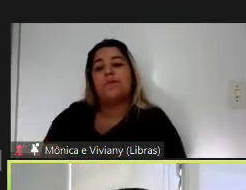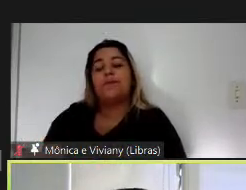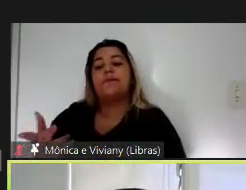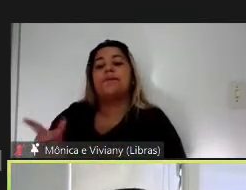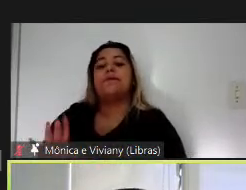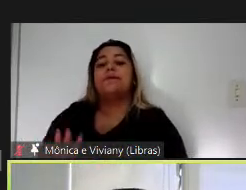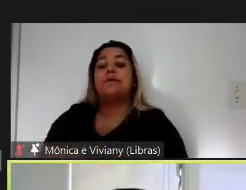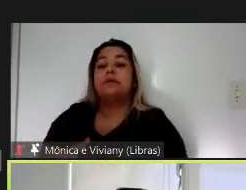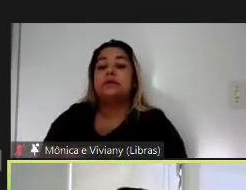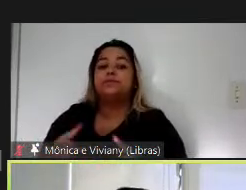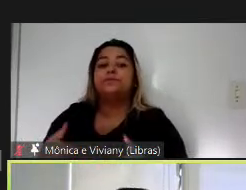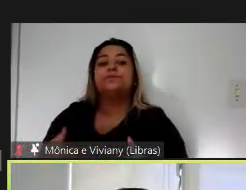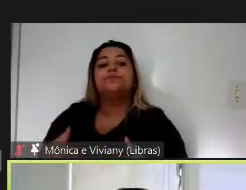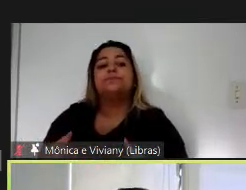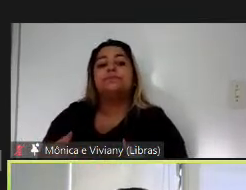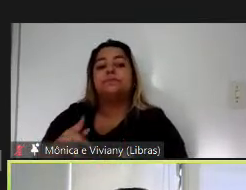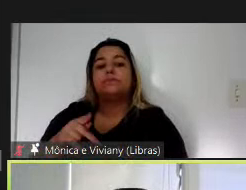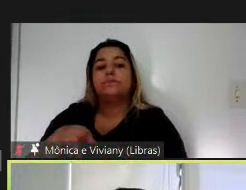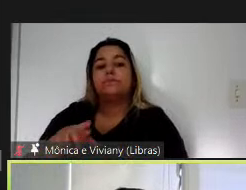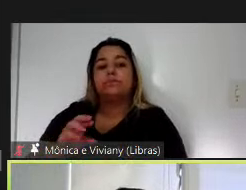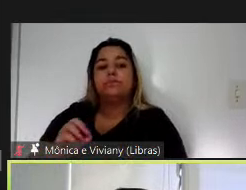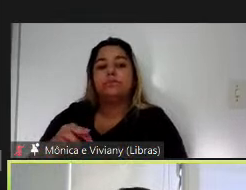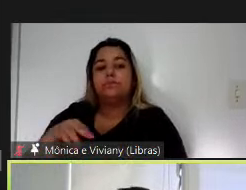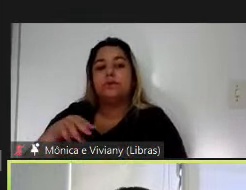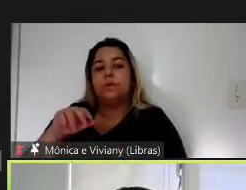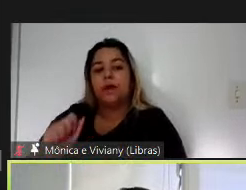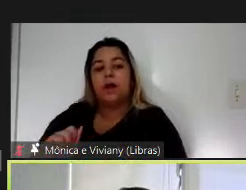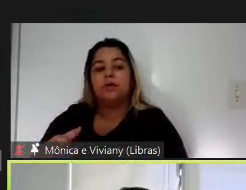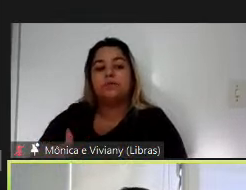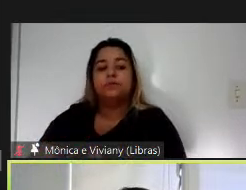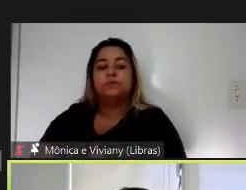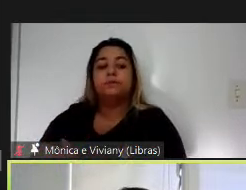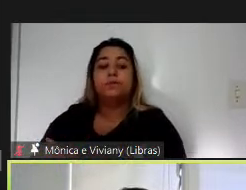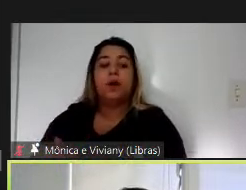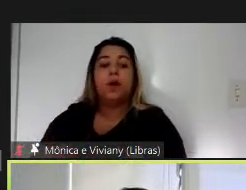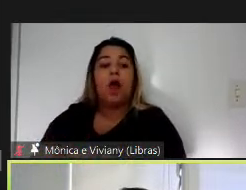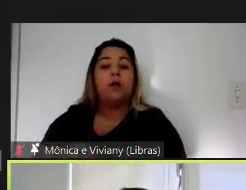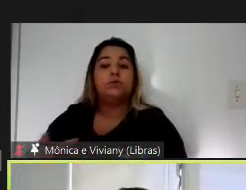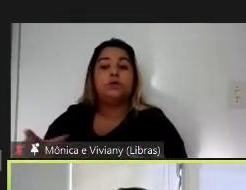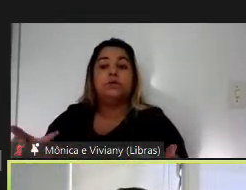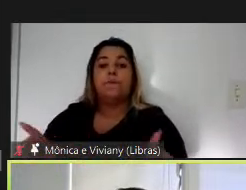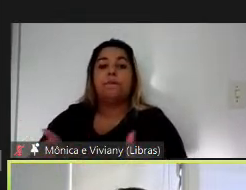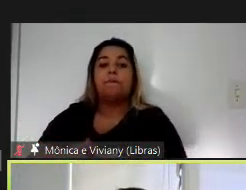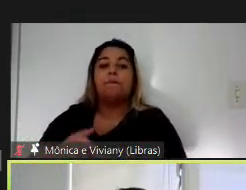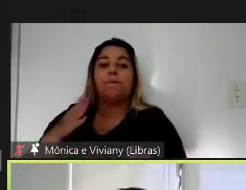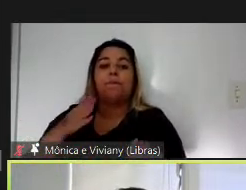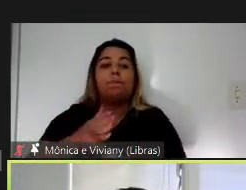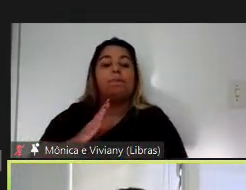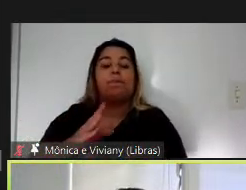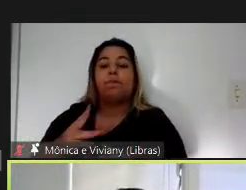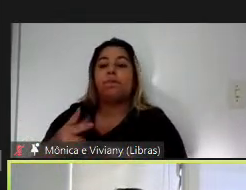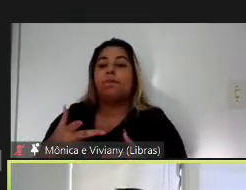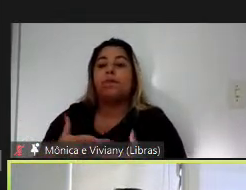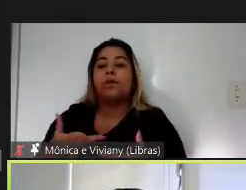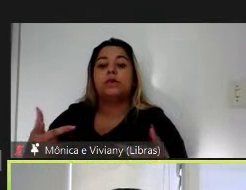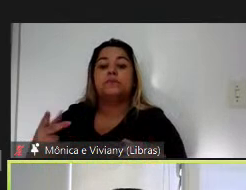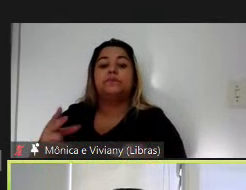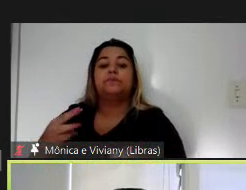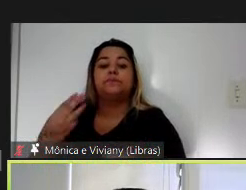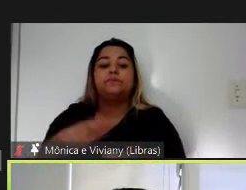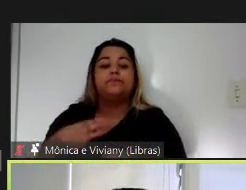administrative time. That is why this program makes it possible to amplify the access to